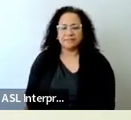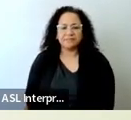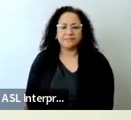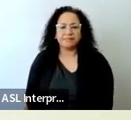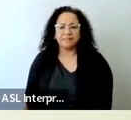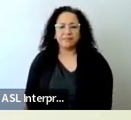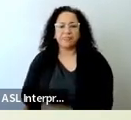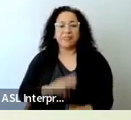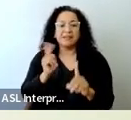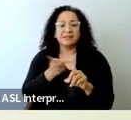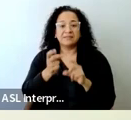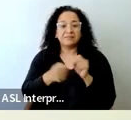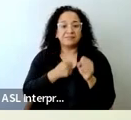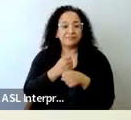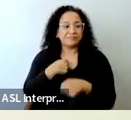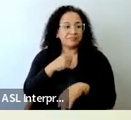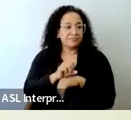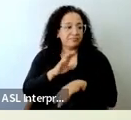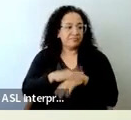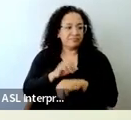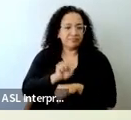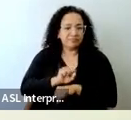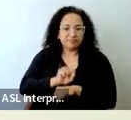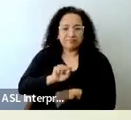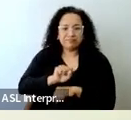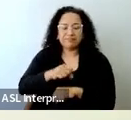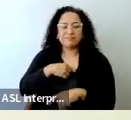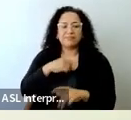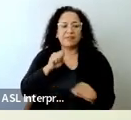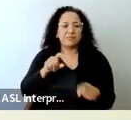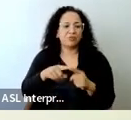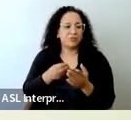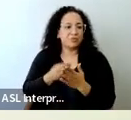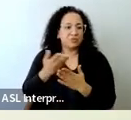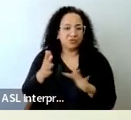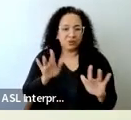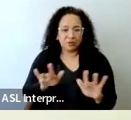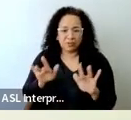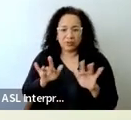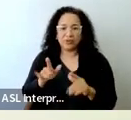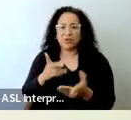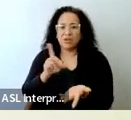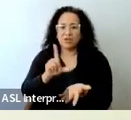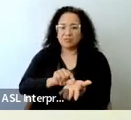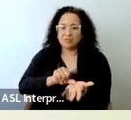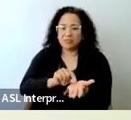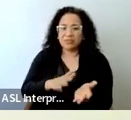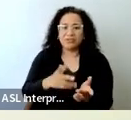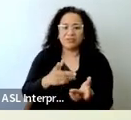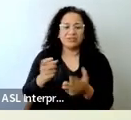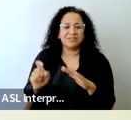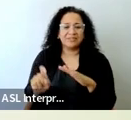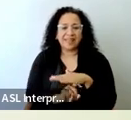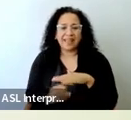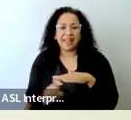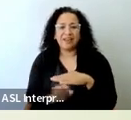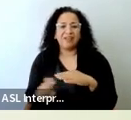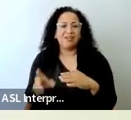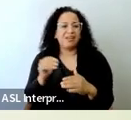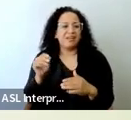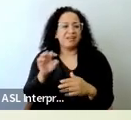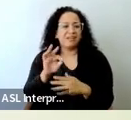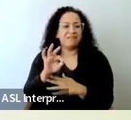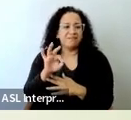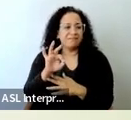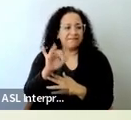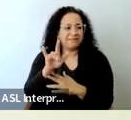The second year, I worked on employment. I was able to purchase a computer, printer, scanner, and a file cabinet.